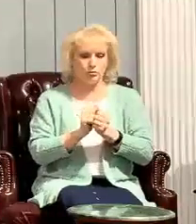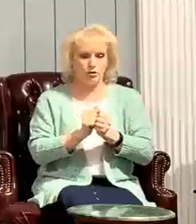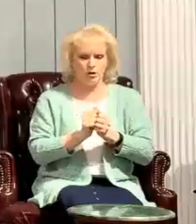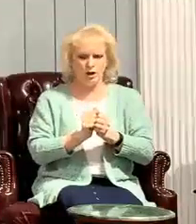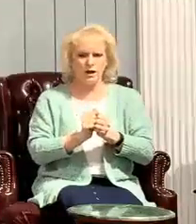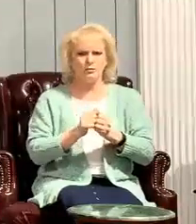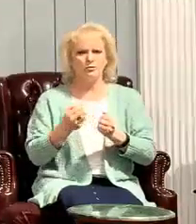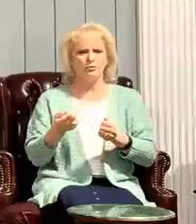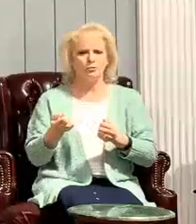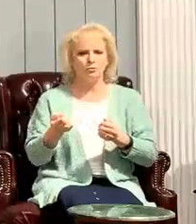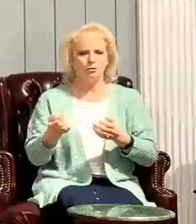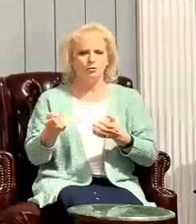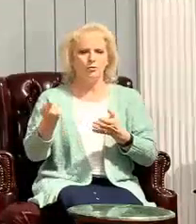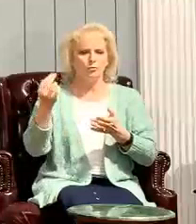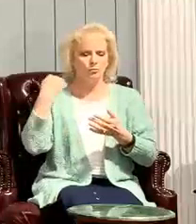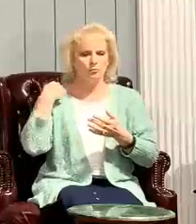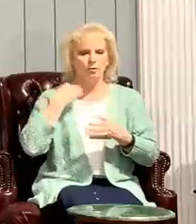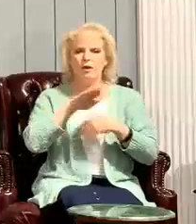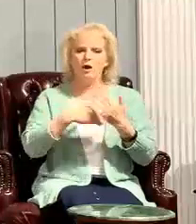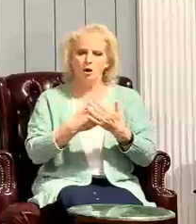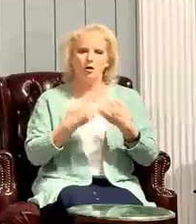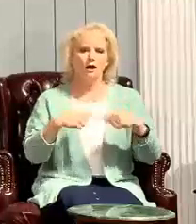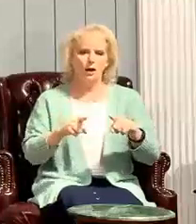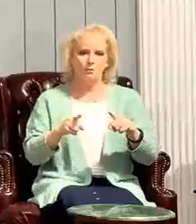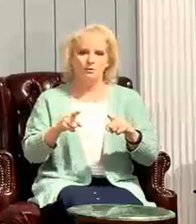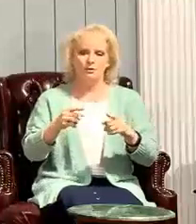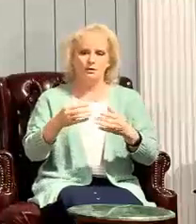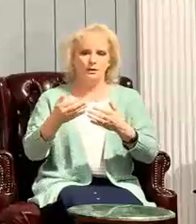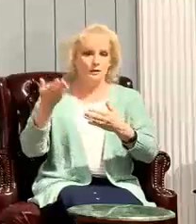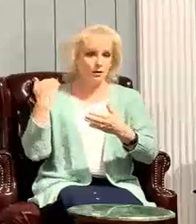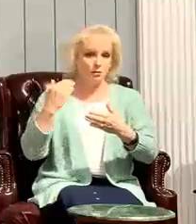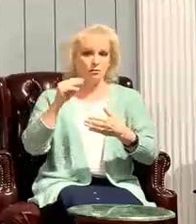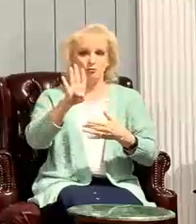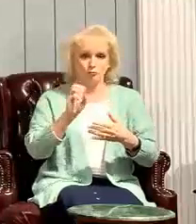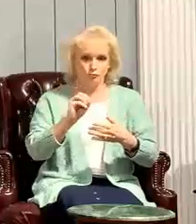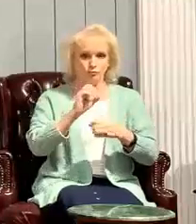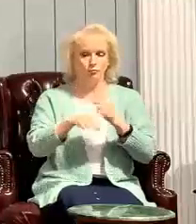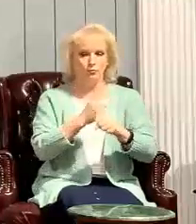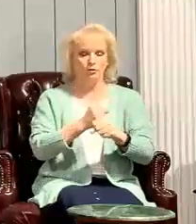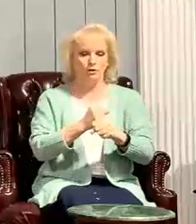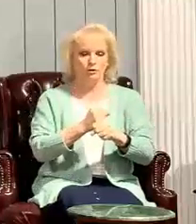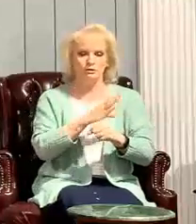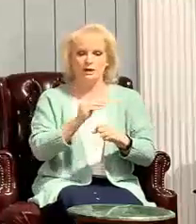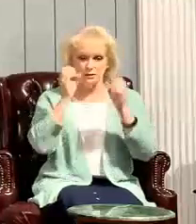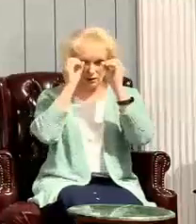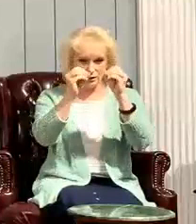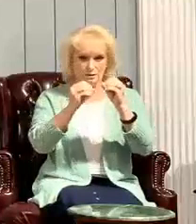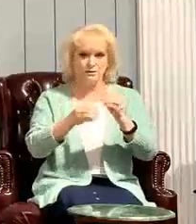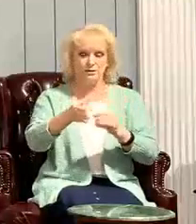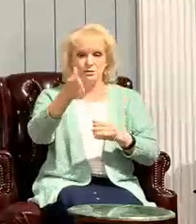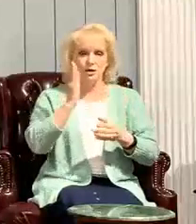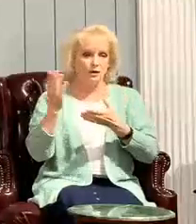them all that had happened in the last 40 years and the lessons that God had given to the people of Israel during those 40 years. His